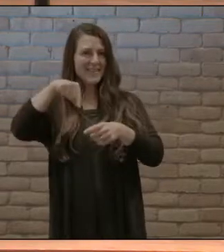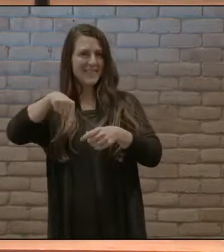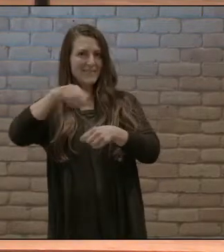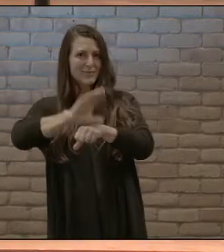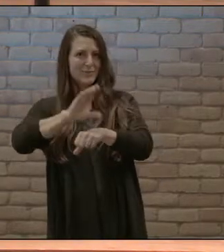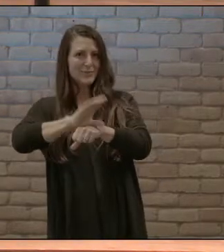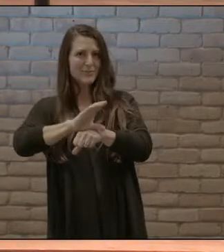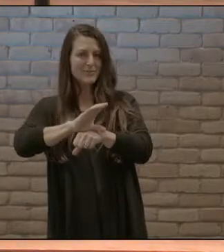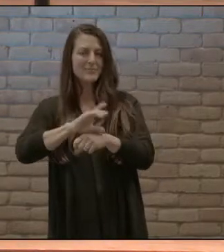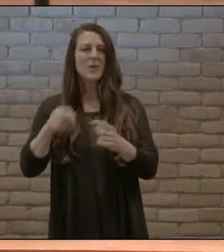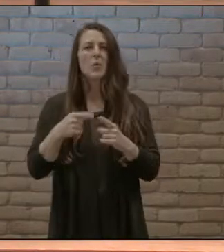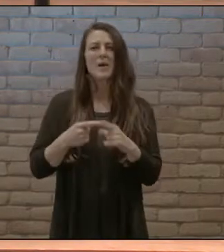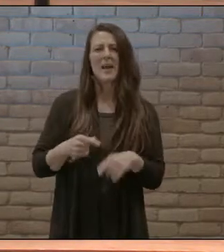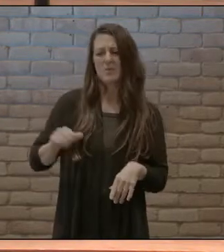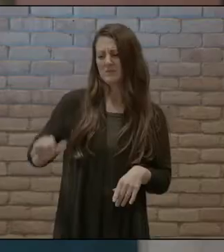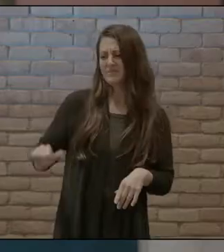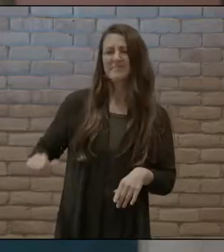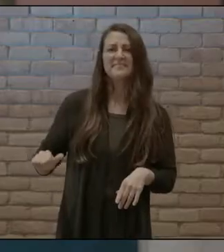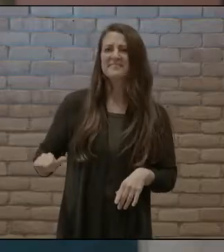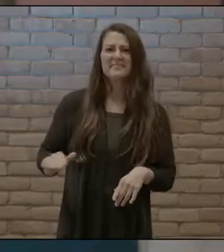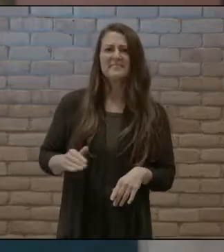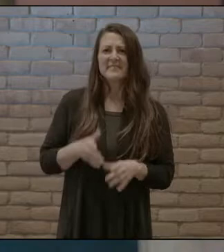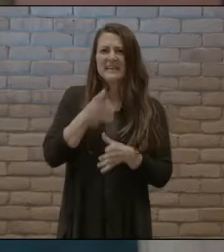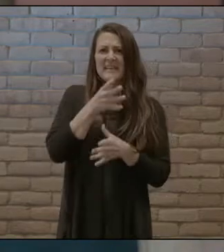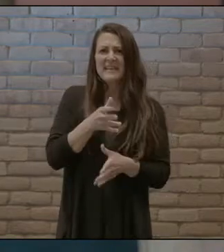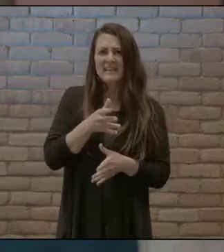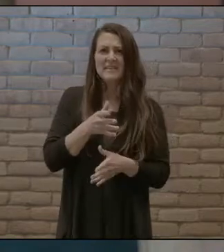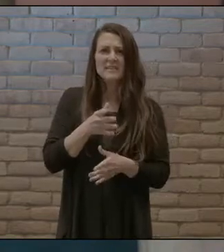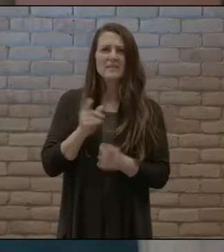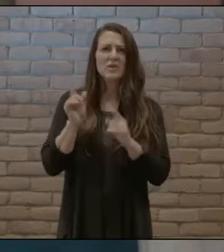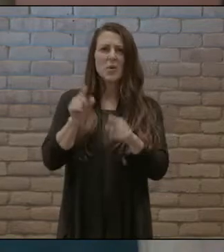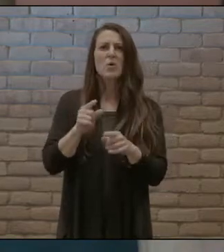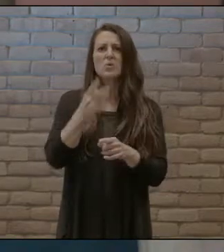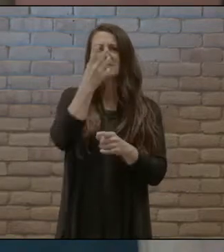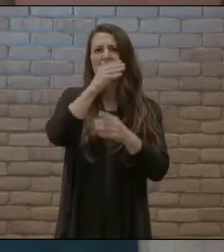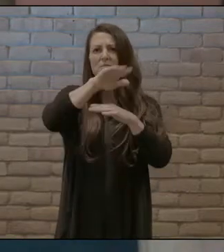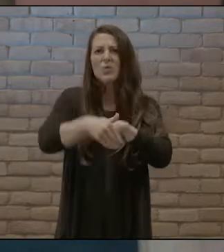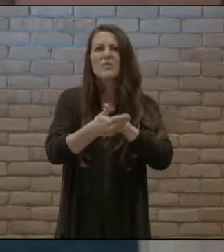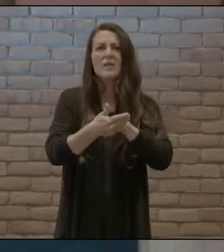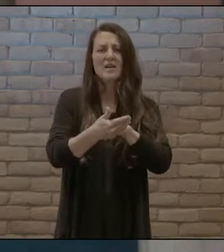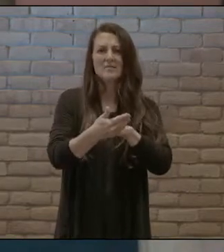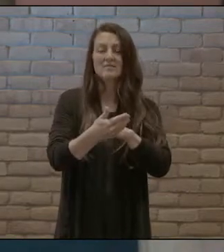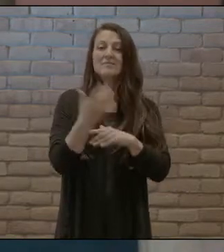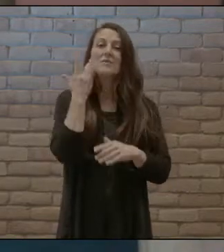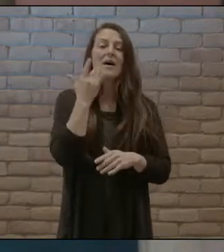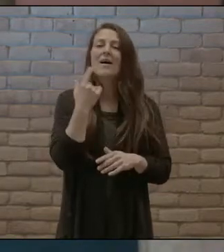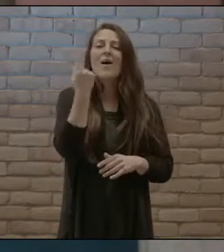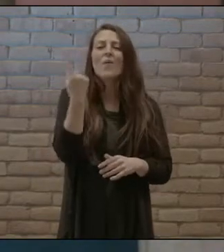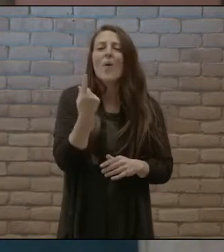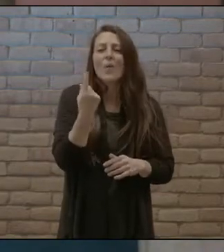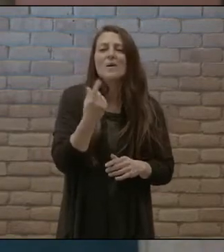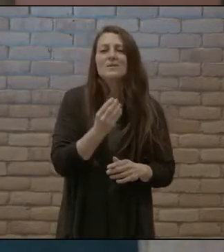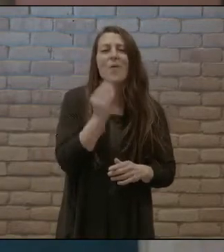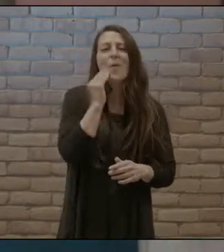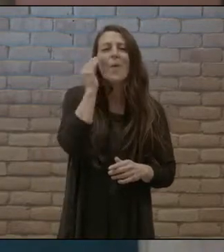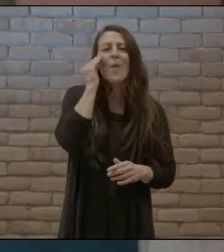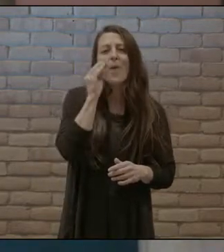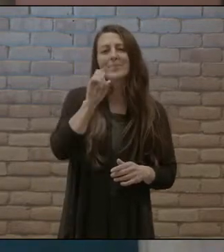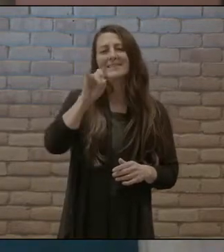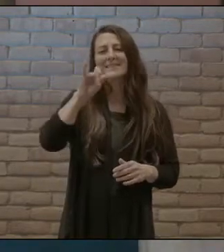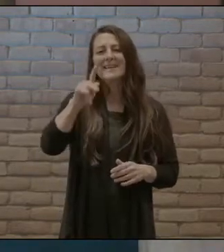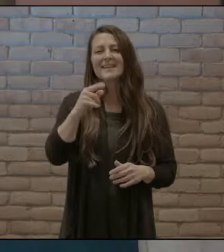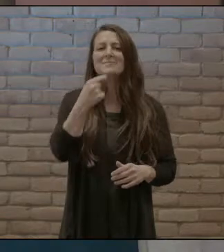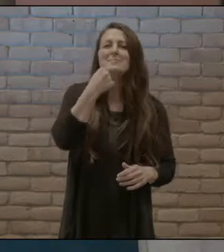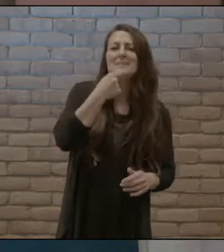I hated going to sleepovers. And I hated going to sleepovers because I would always get homesick. And it would start the same way, kind